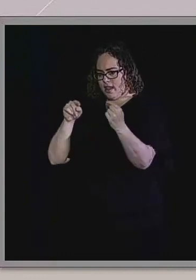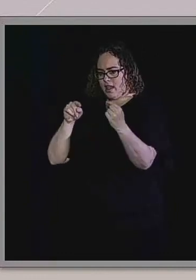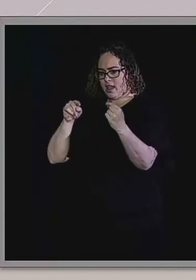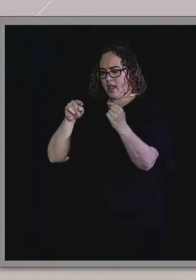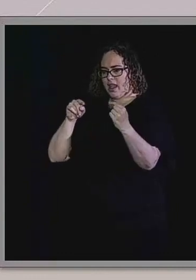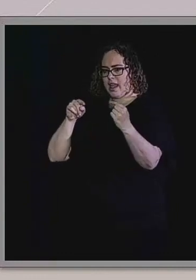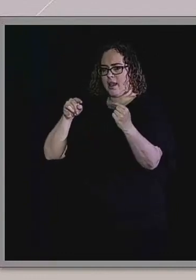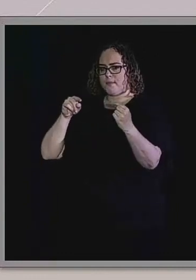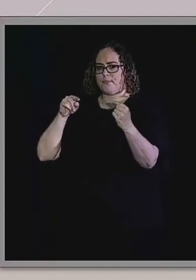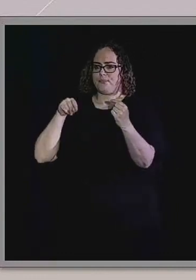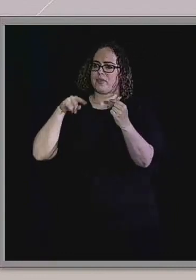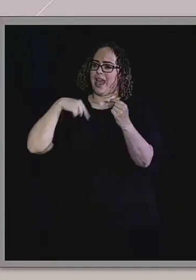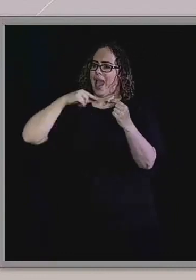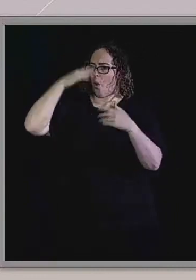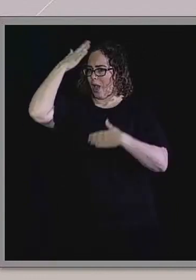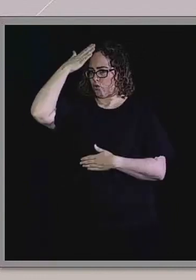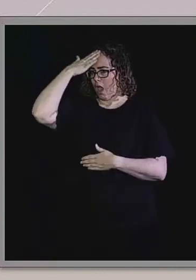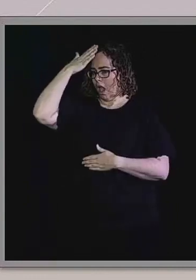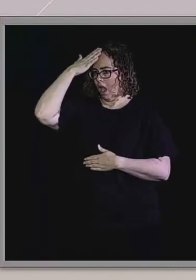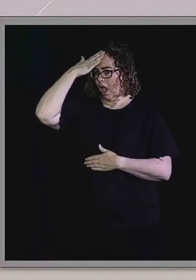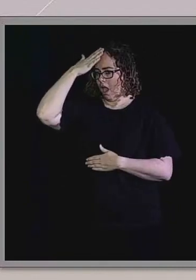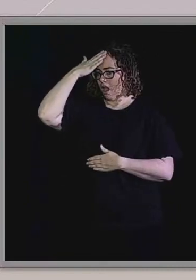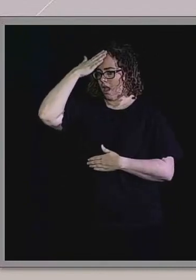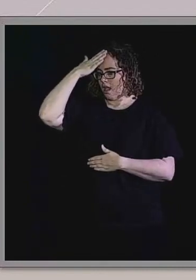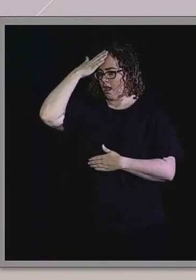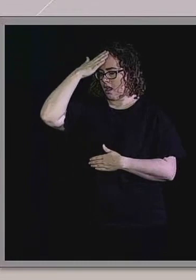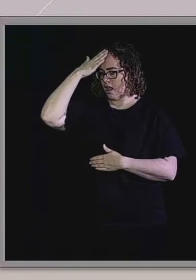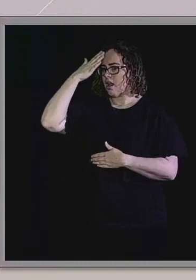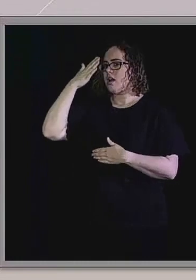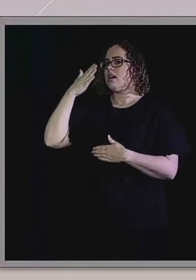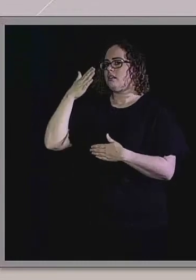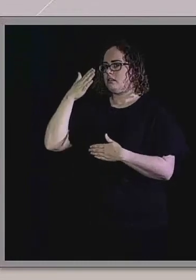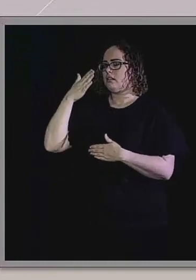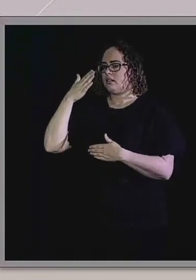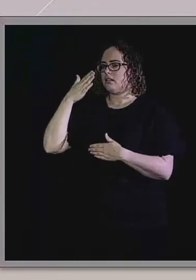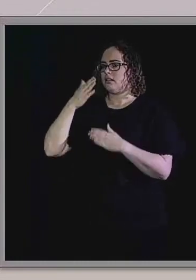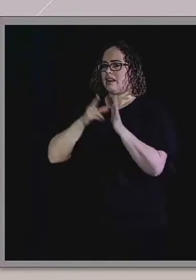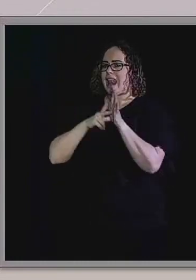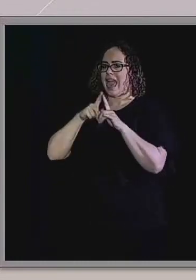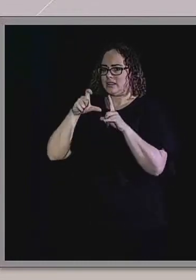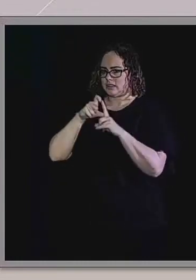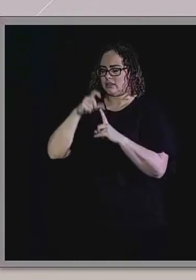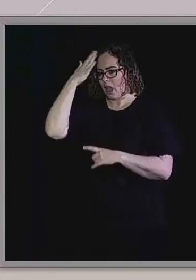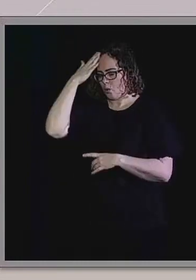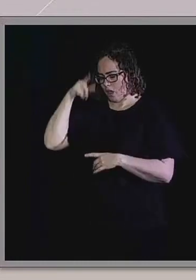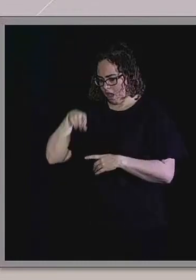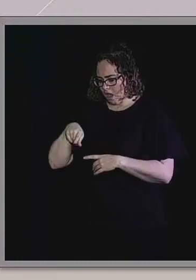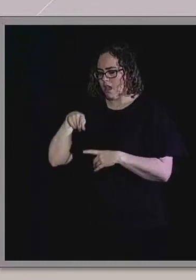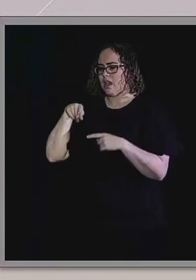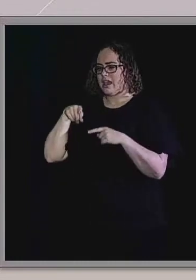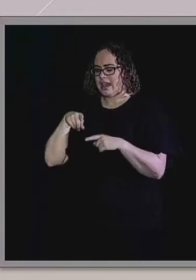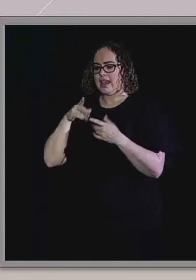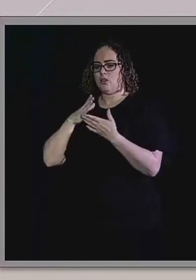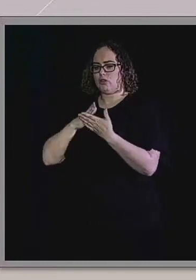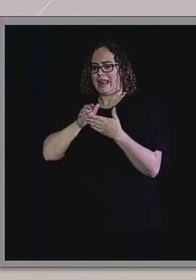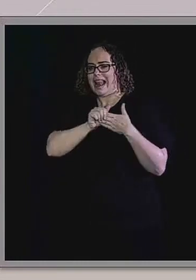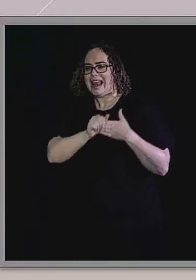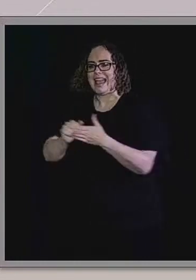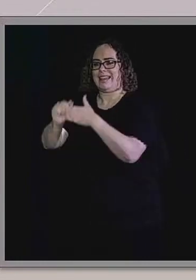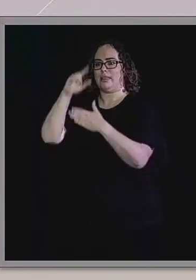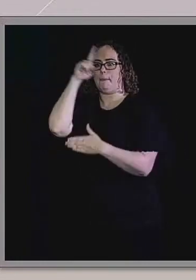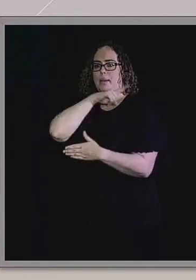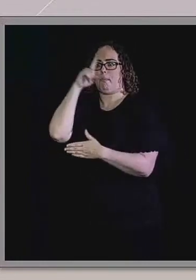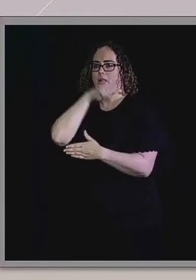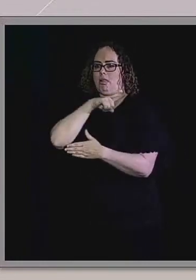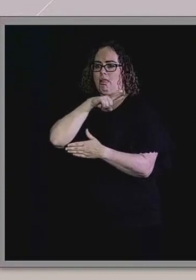leader. He was the elder statesman at that time, and he continued to sort of, play